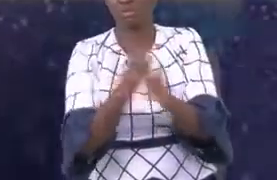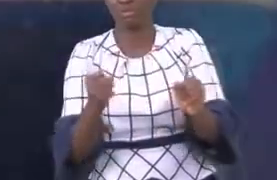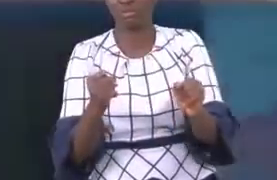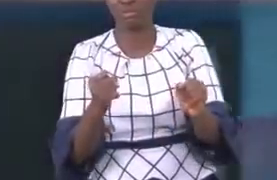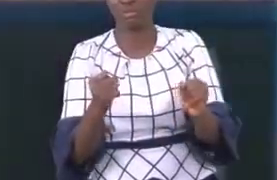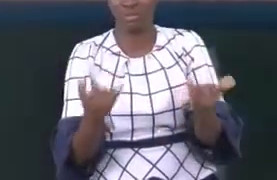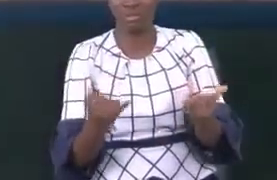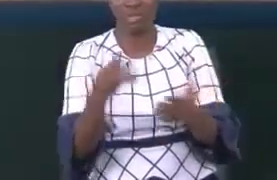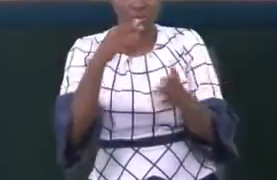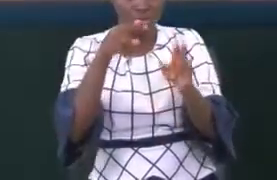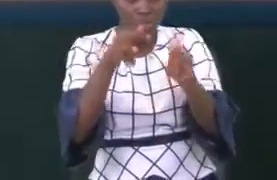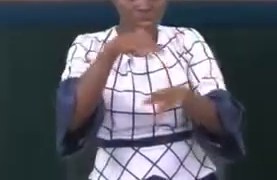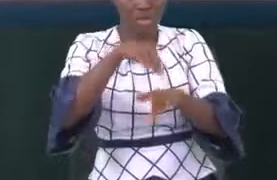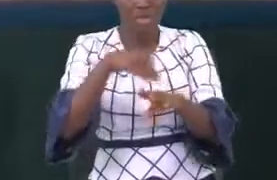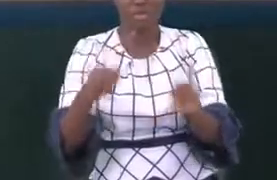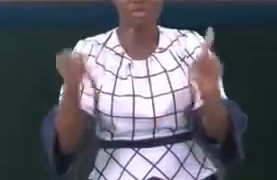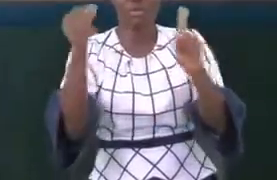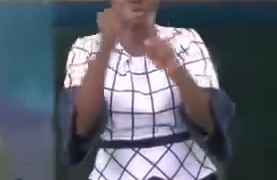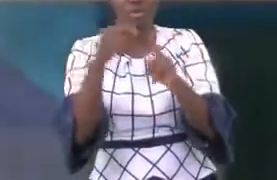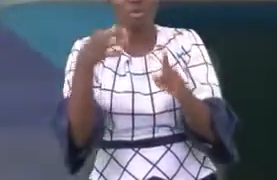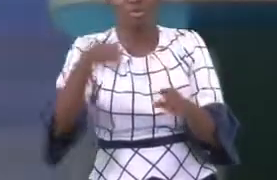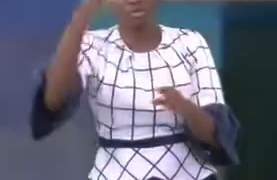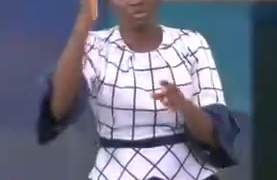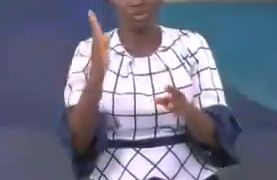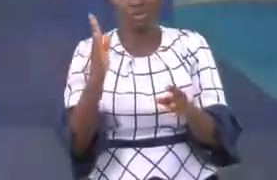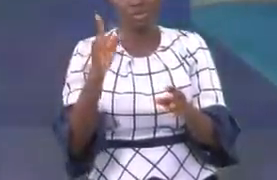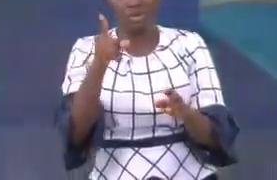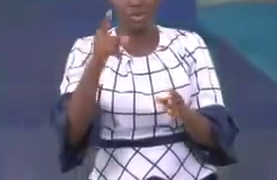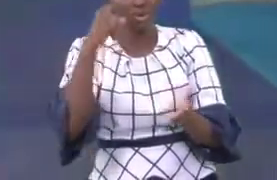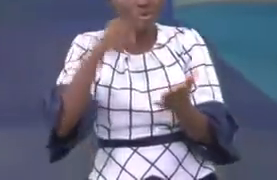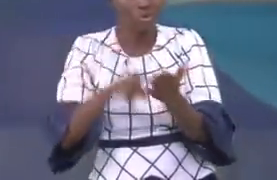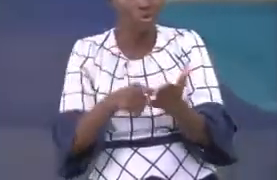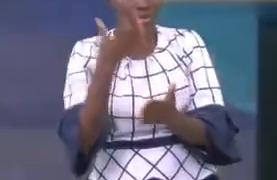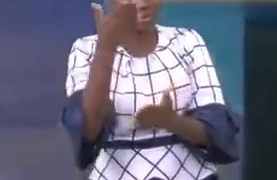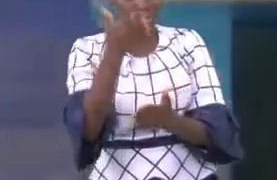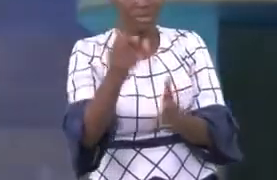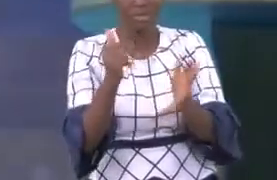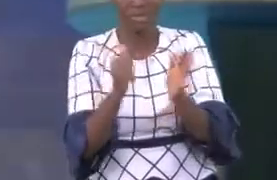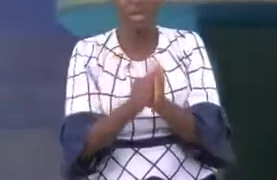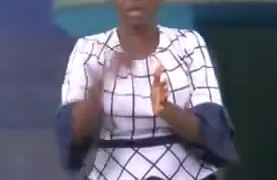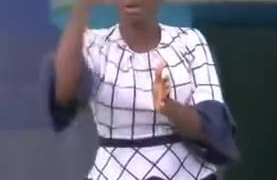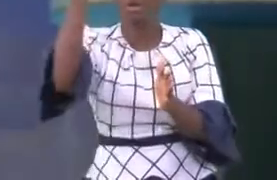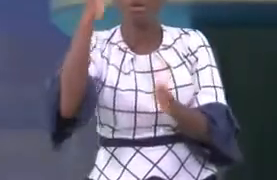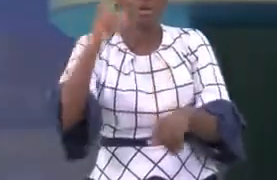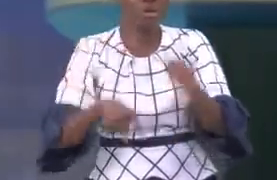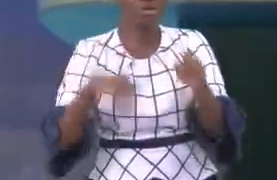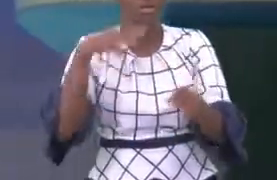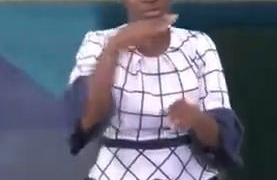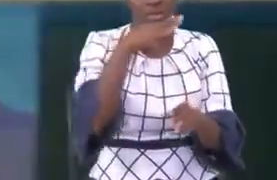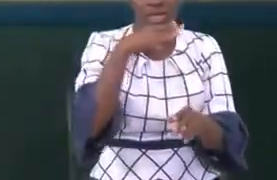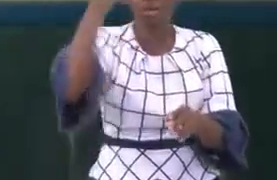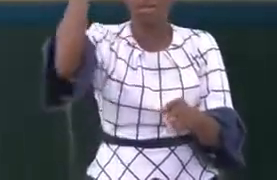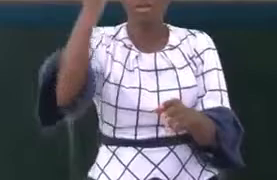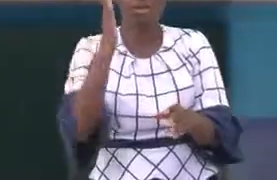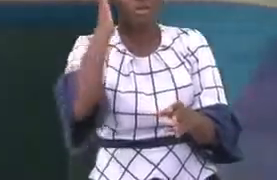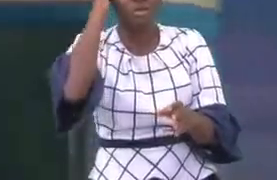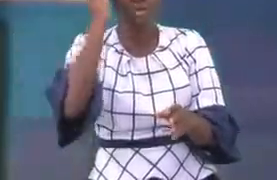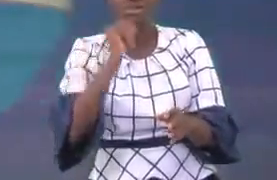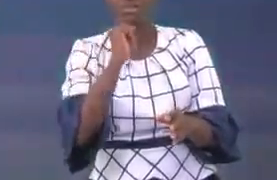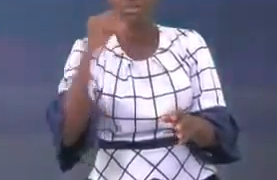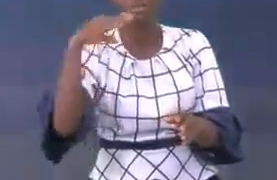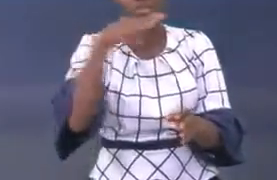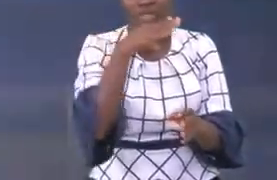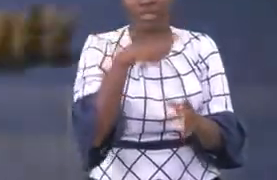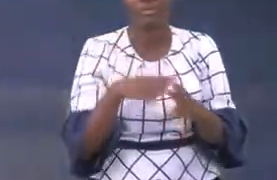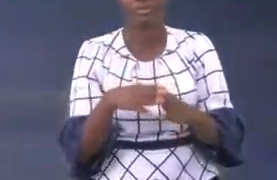lie. God will not lie. He's giving us a promise in Christ. And every promise he gave us in Christ